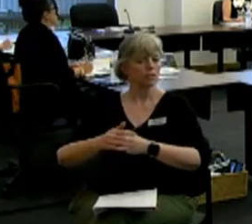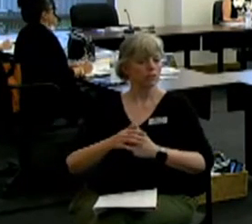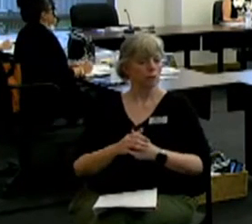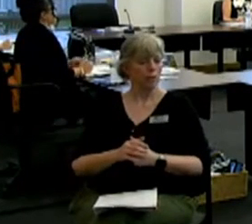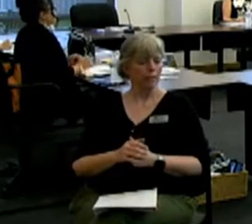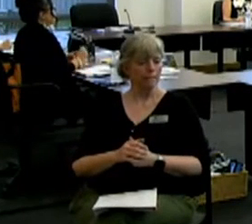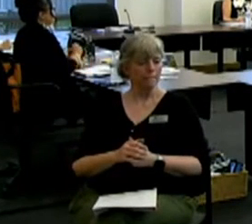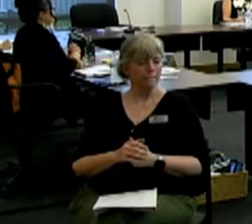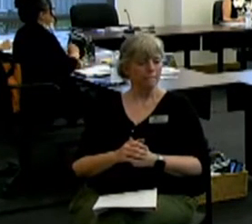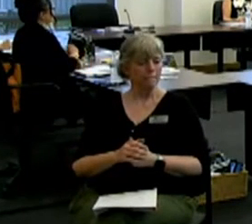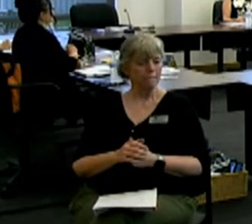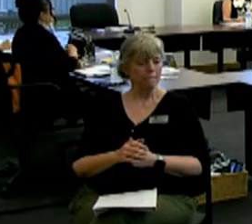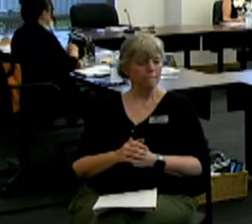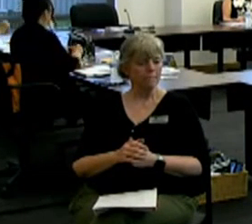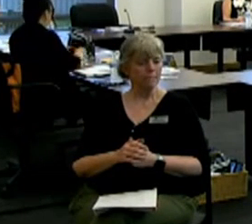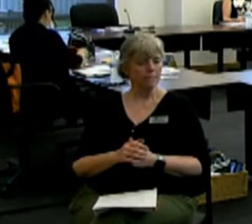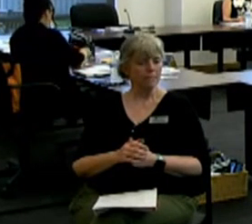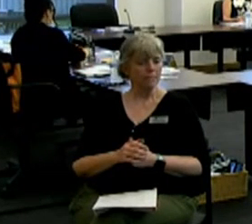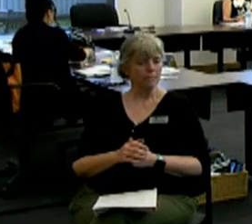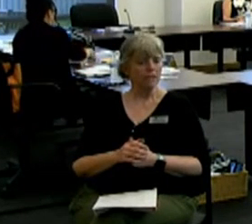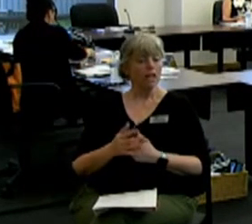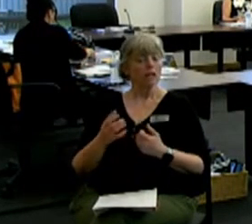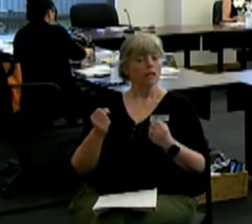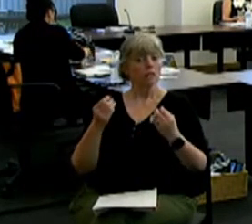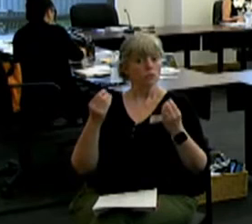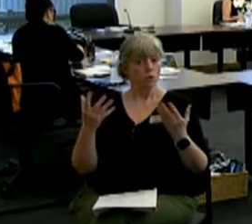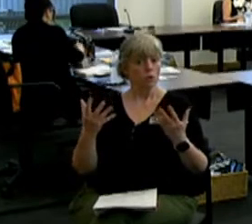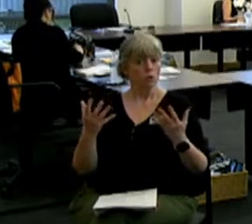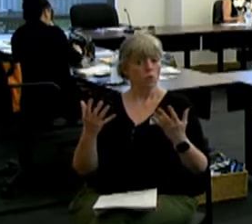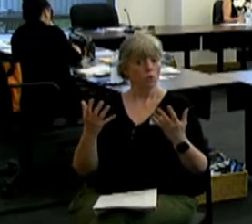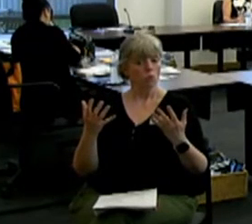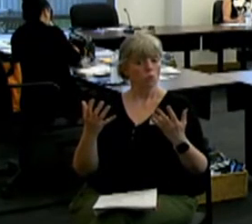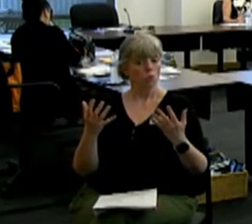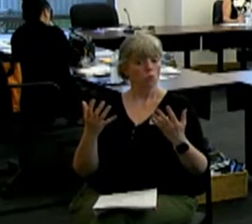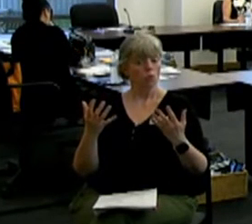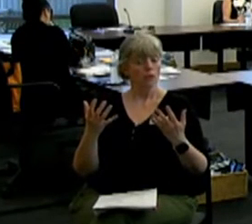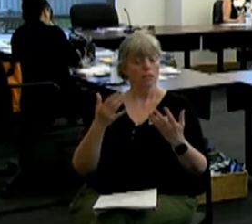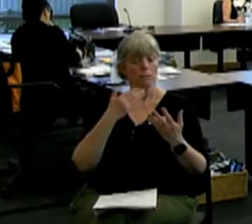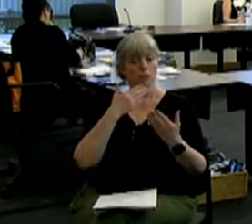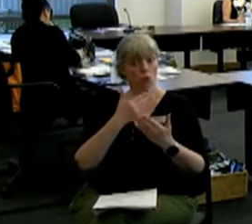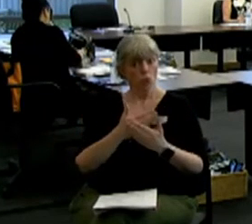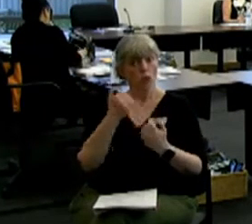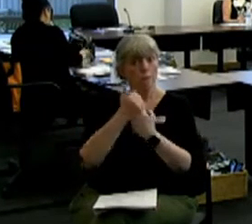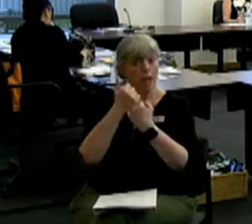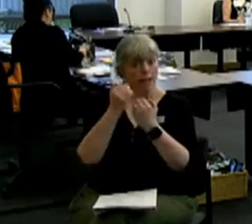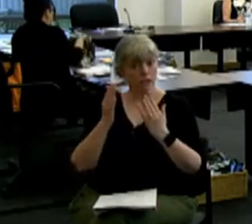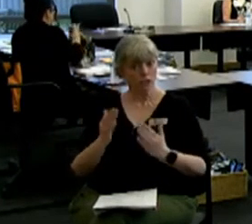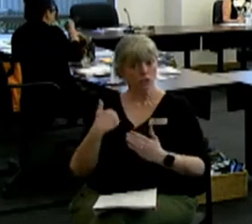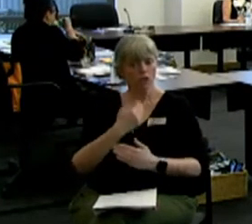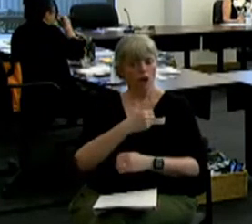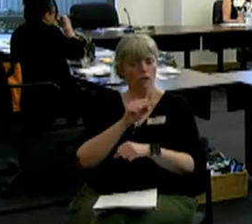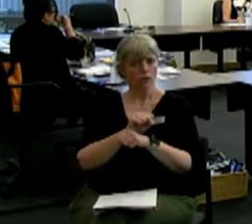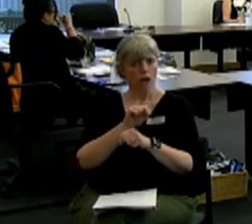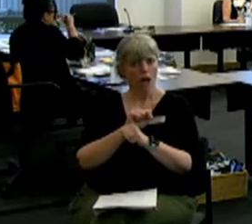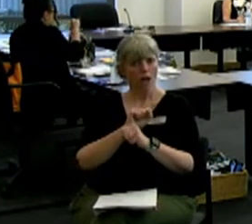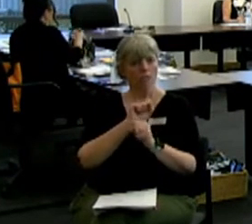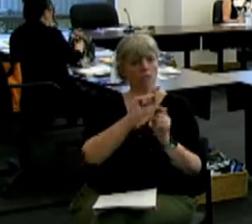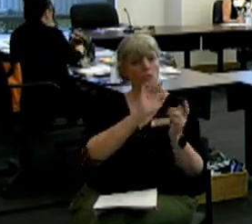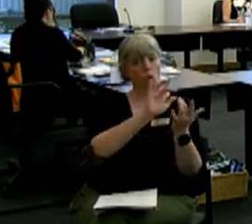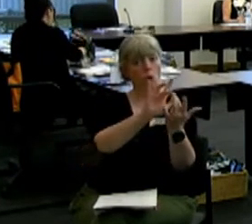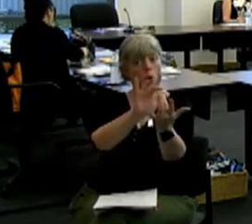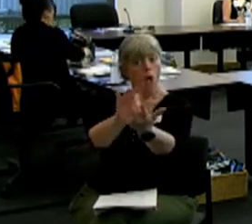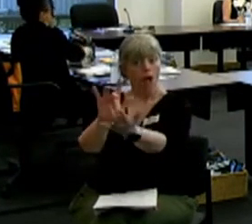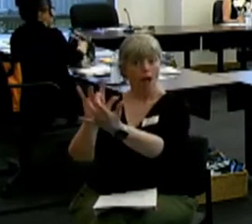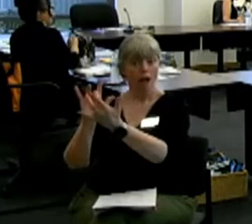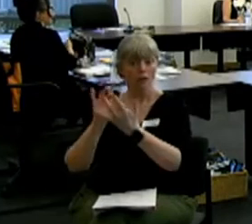Oh, okay. Thank you. All right. So, in order to be a good ambassador, it's our job to go out into the